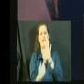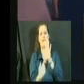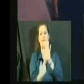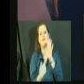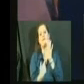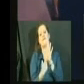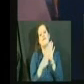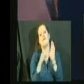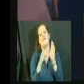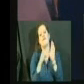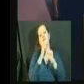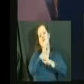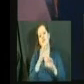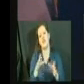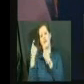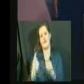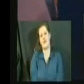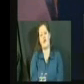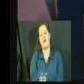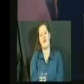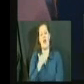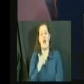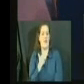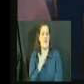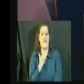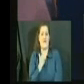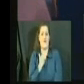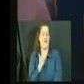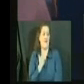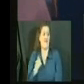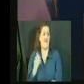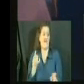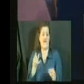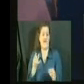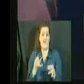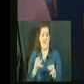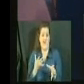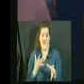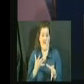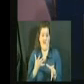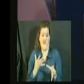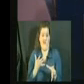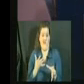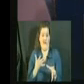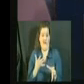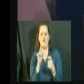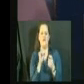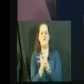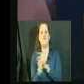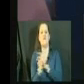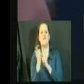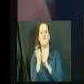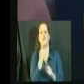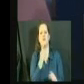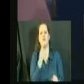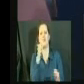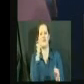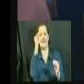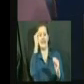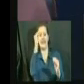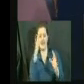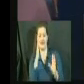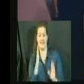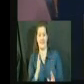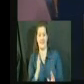has happened about that. I very much resent the spin that says the teachers, they're